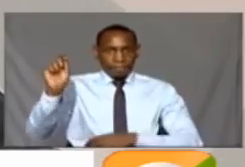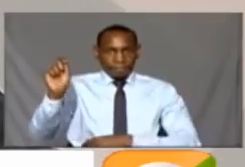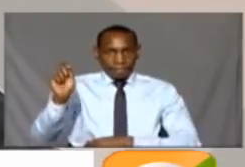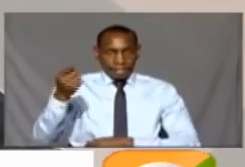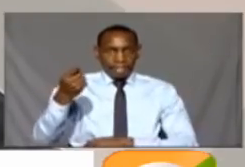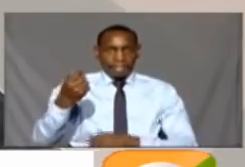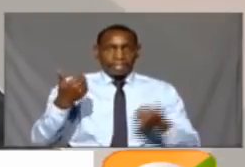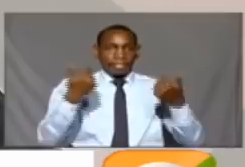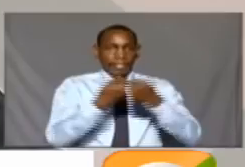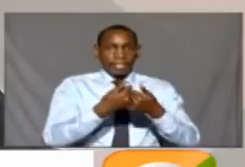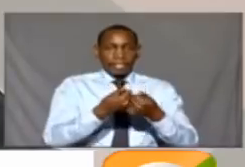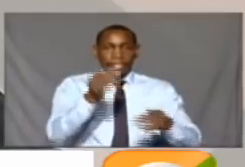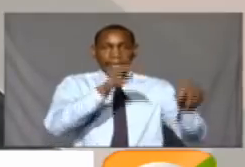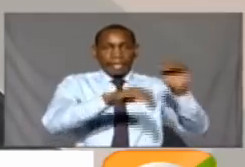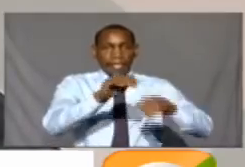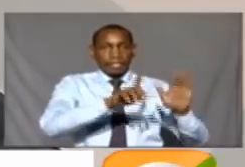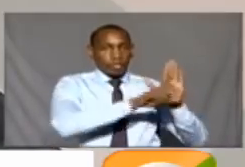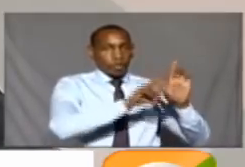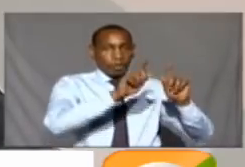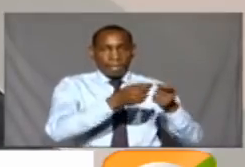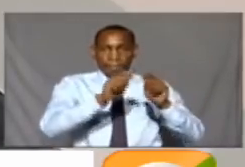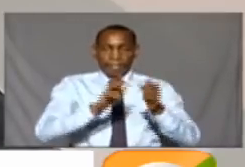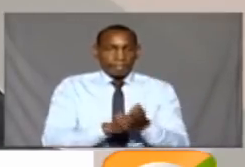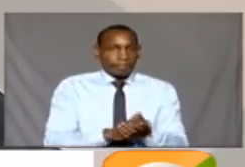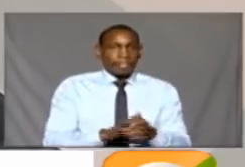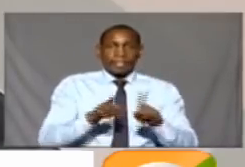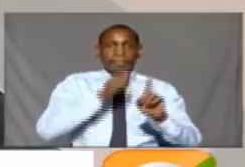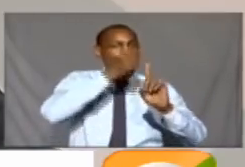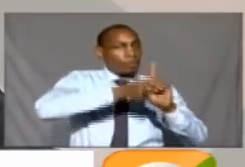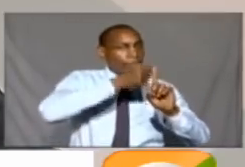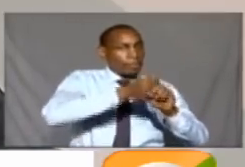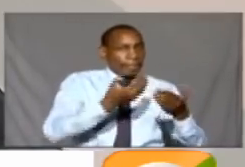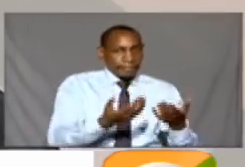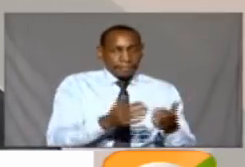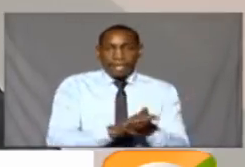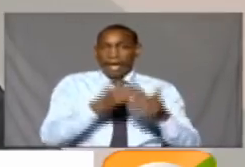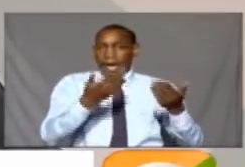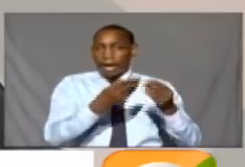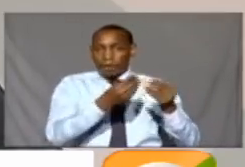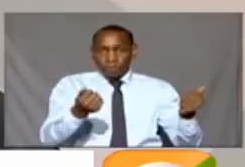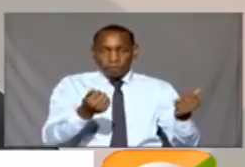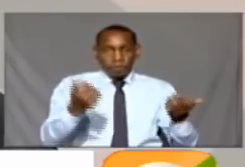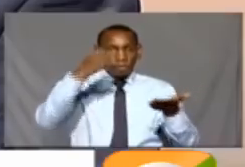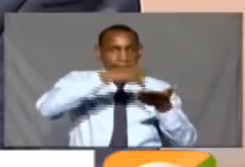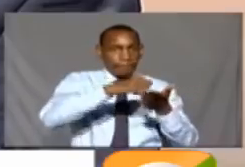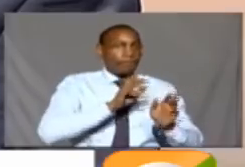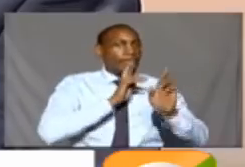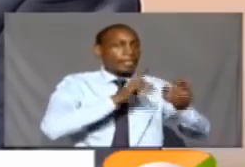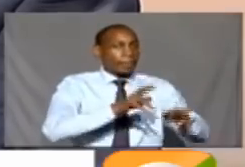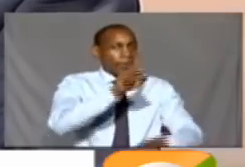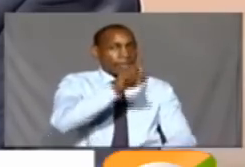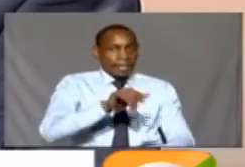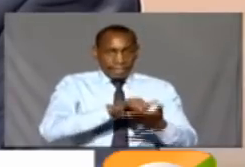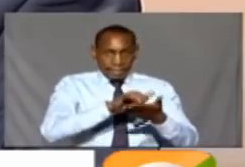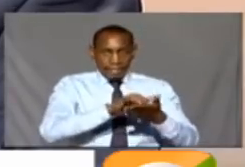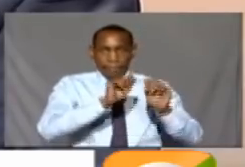of electoral malpractice. Absolutely. And you've been speaking about that quite strongly. Yes. How is that solution captured in the report that for you